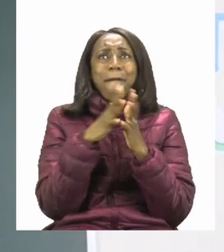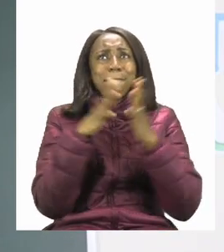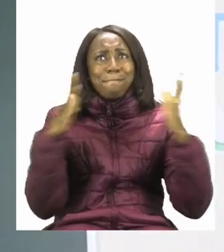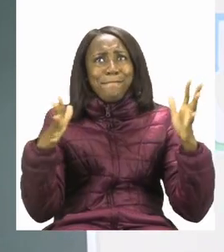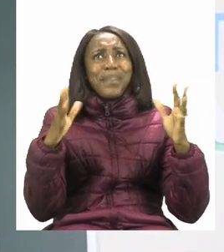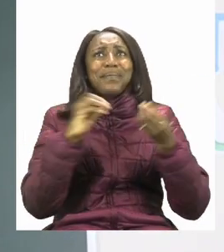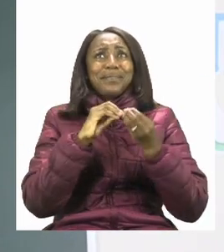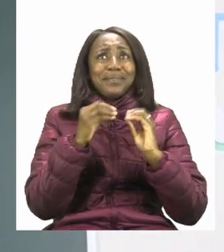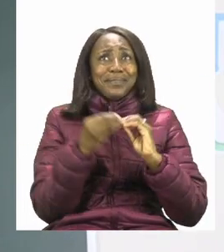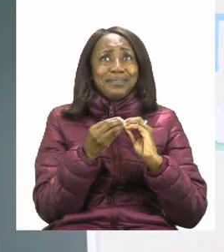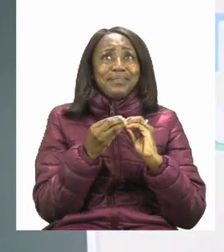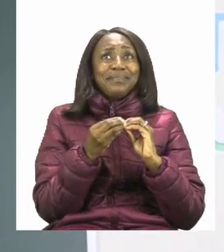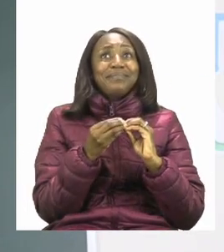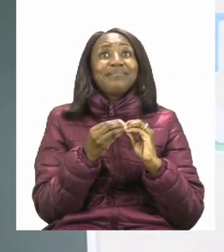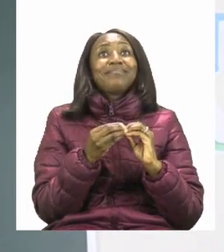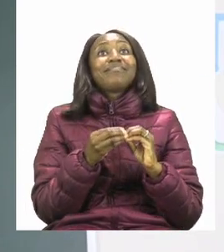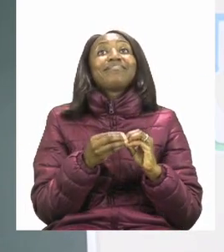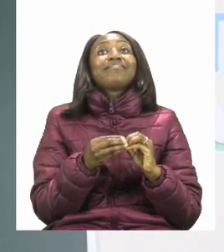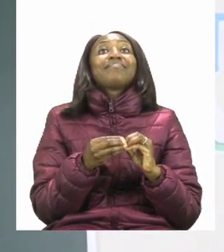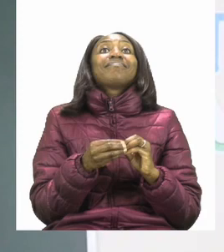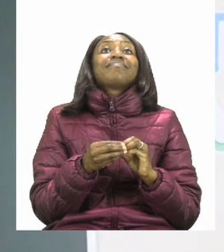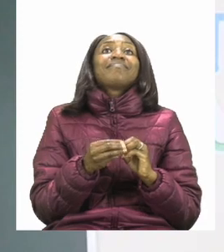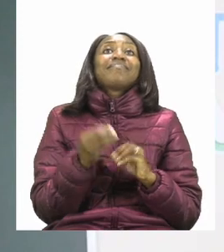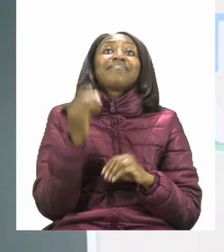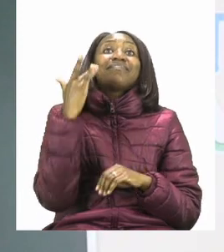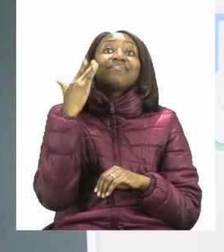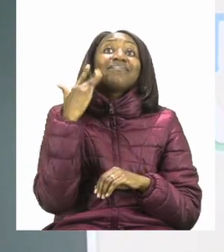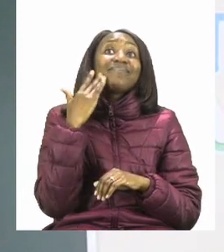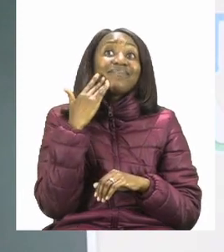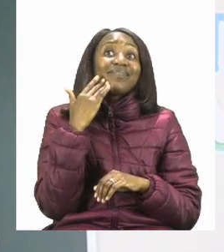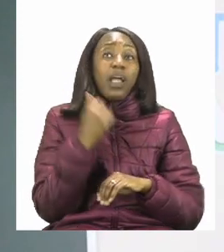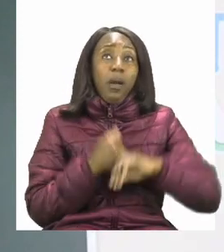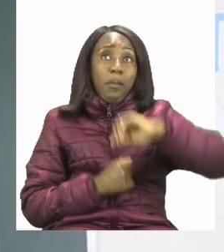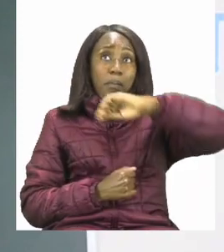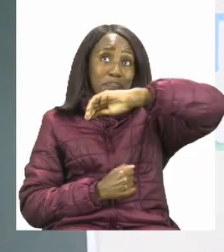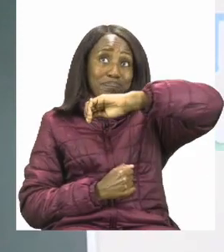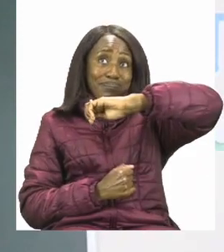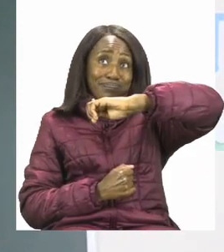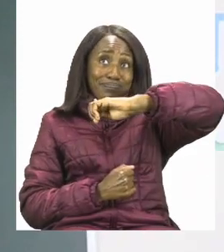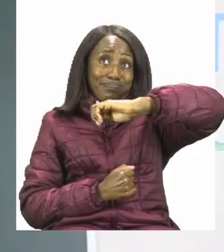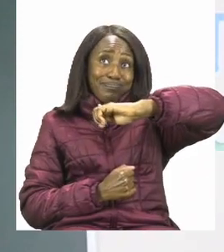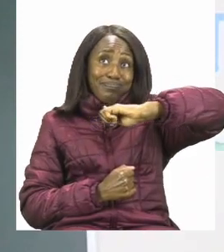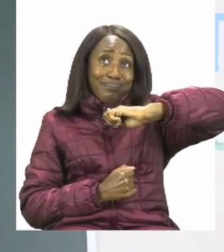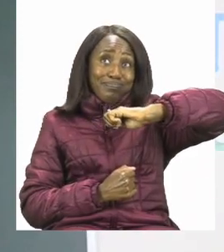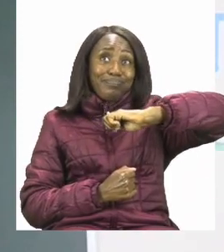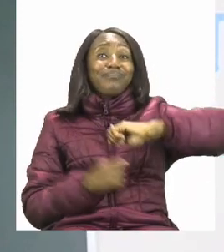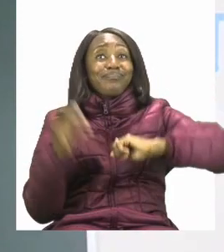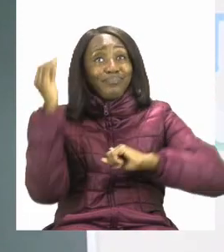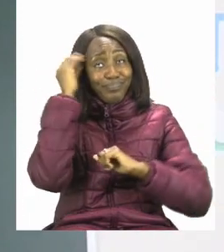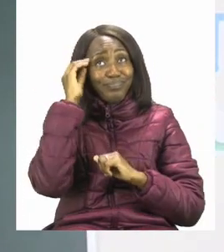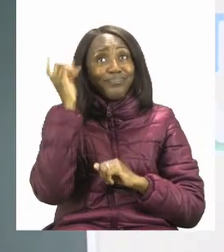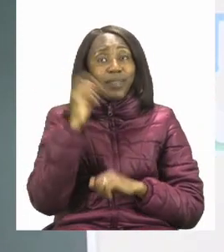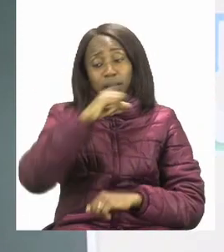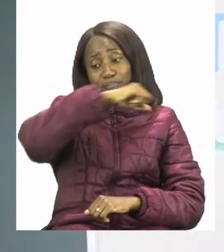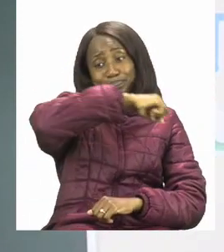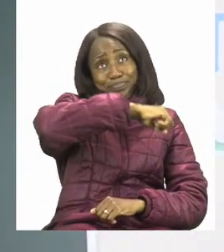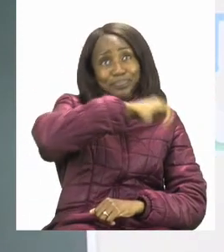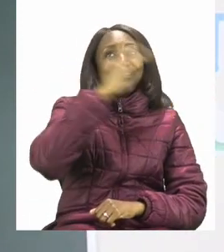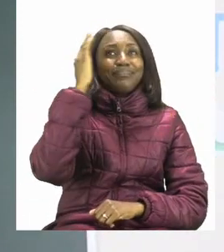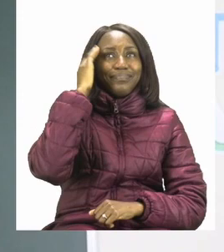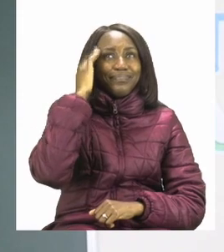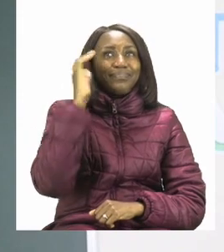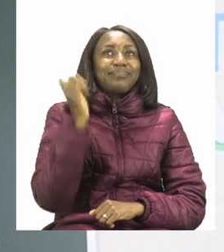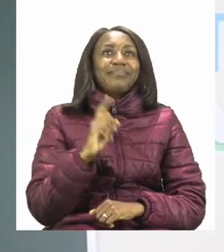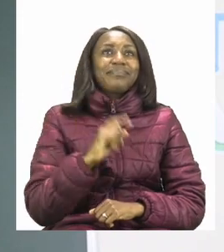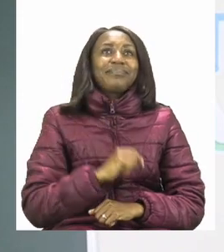sign facing a certain way, then we'll be able to know which number to put. Now the numbers below are the ones